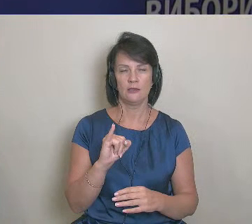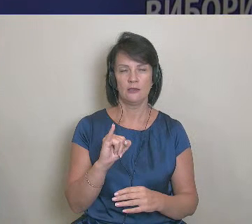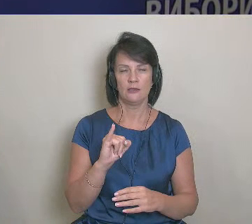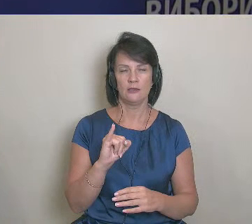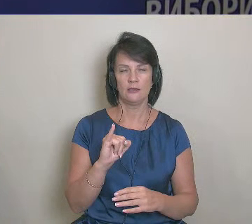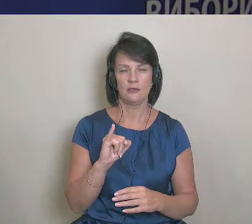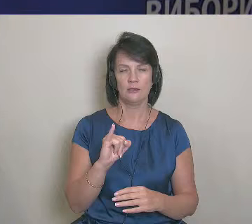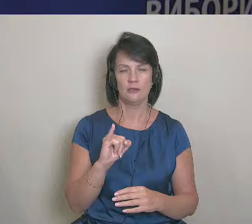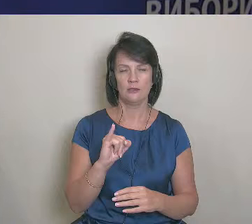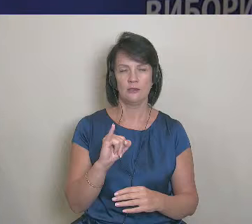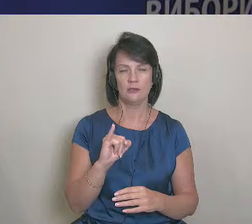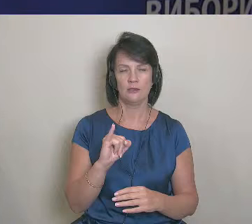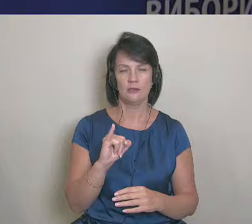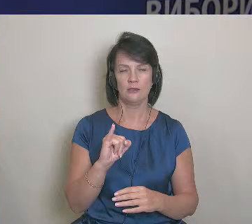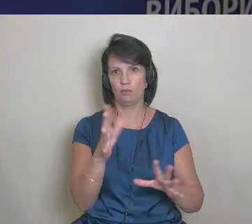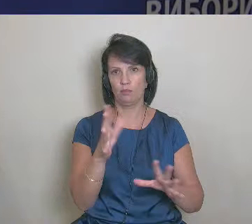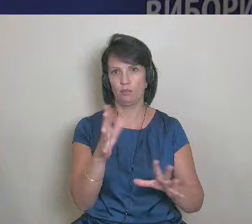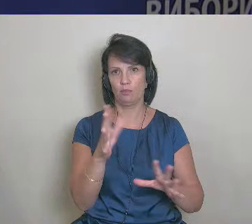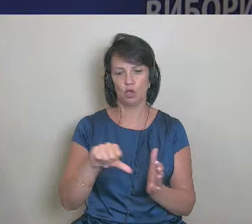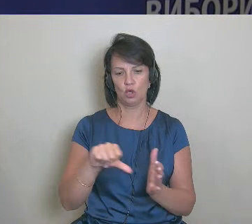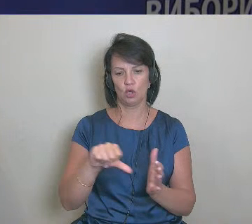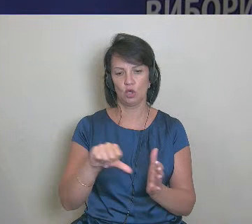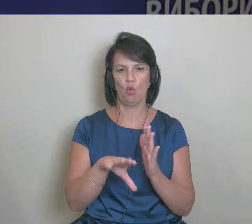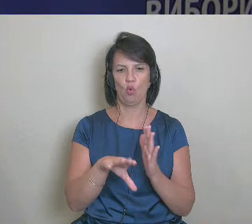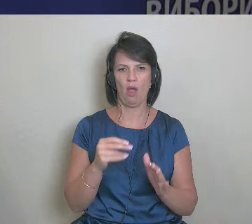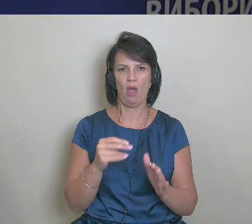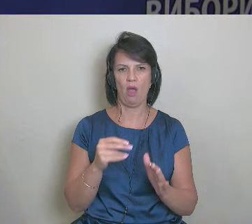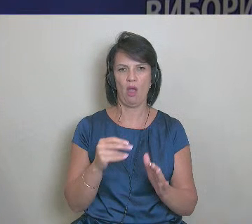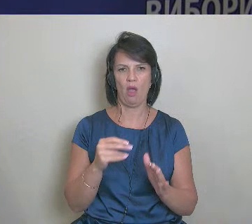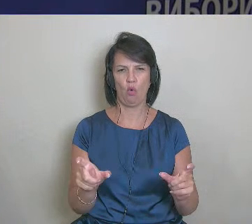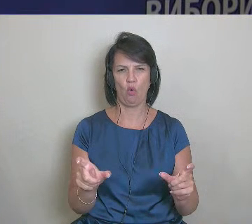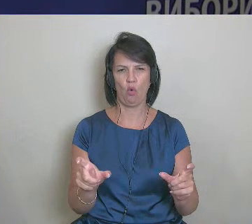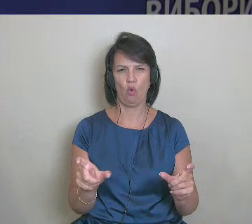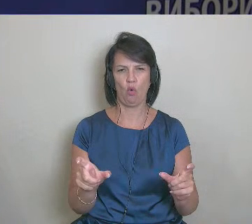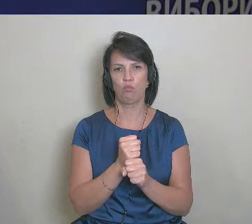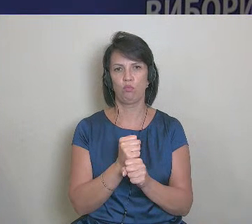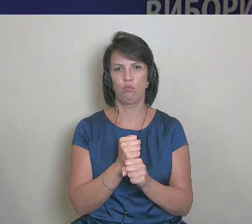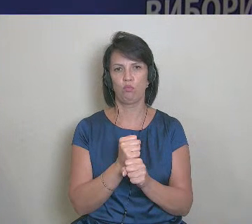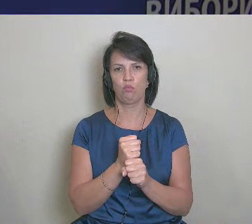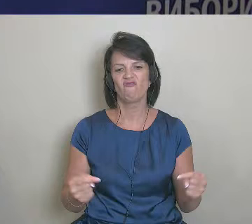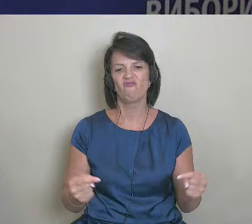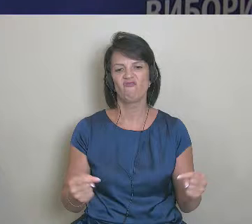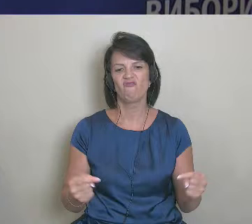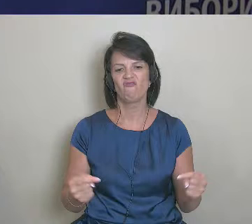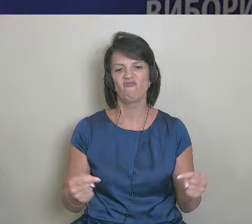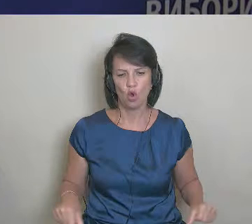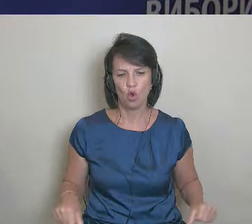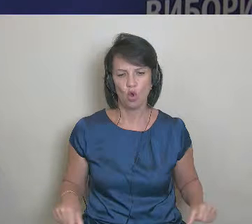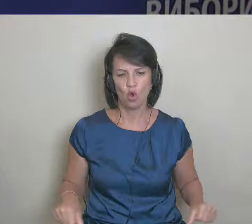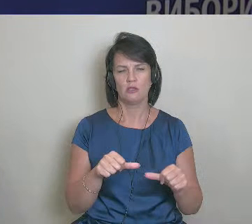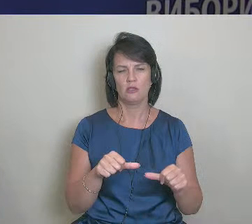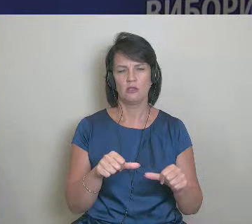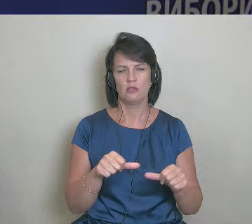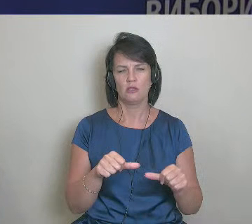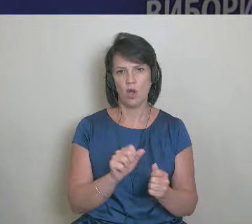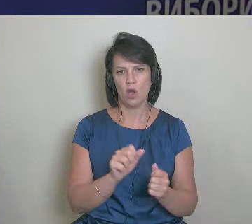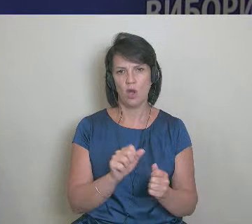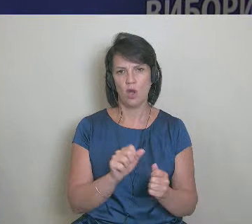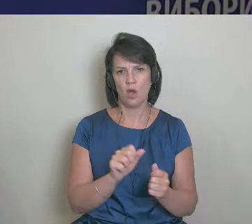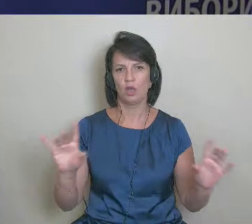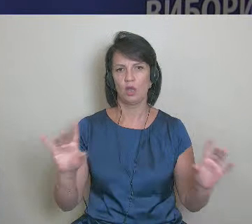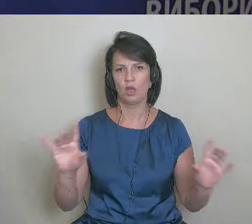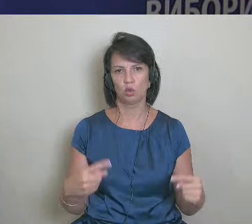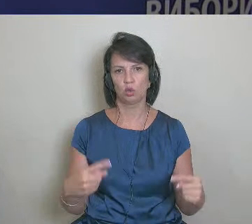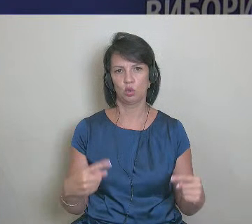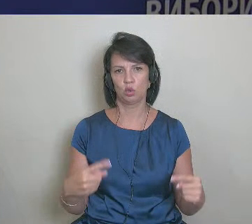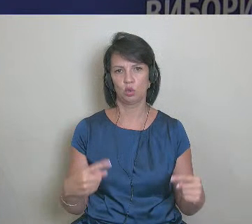they urge not to participate in the elections, block the work of the electoral commissions. They